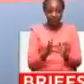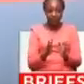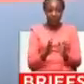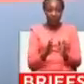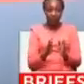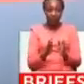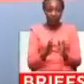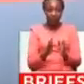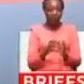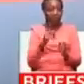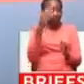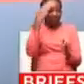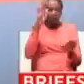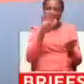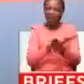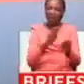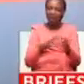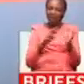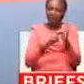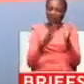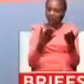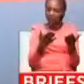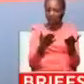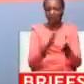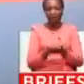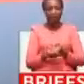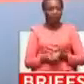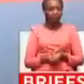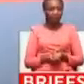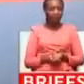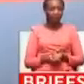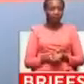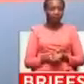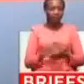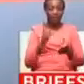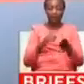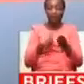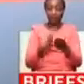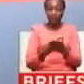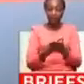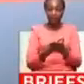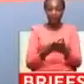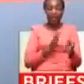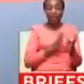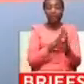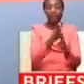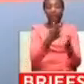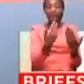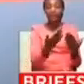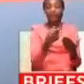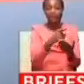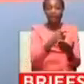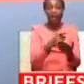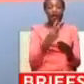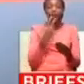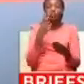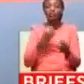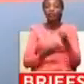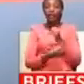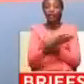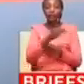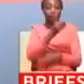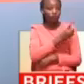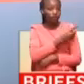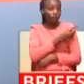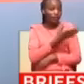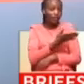before. You know, everything represented some form of misfortune. So now the key was the voice explained to Dr. Jafari